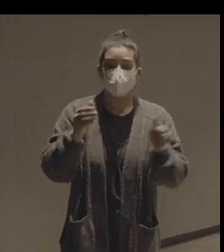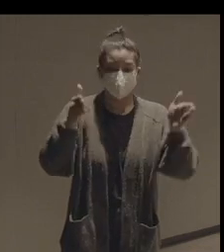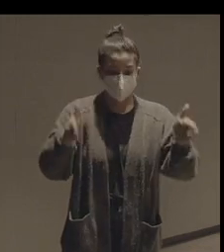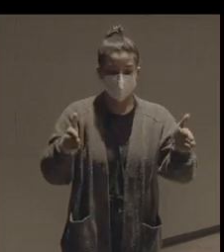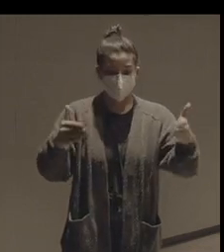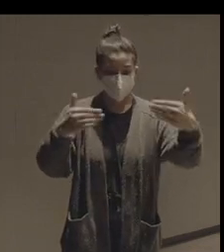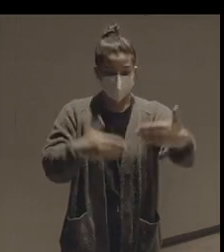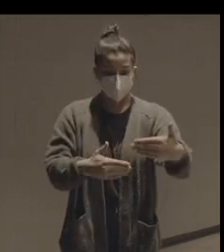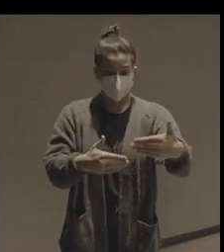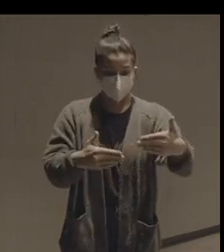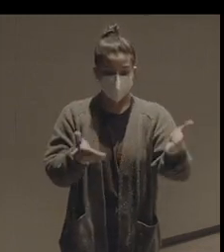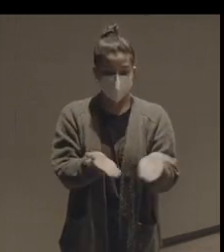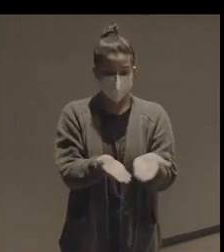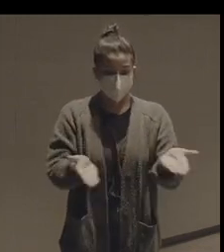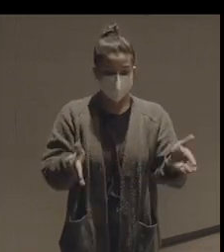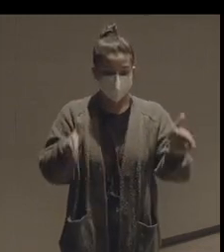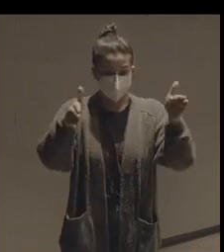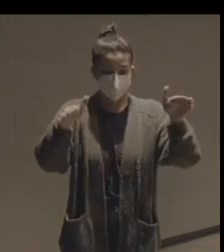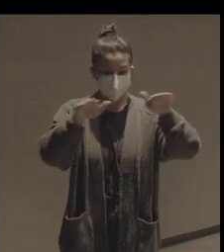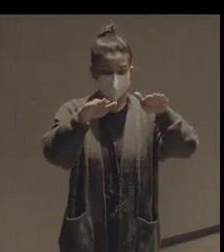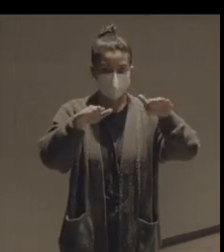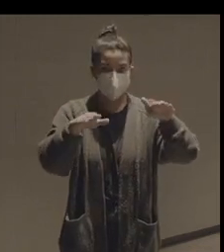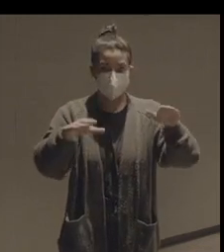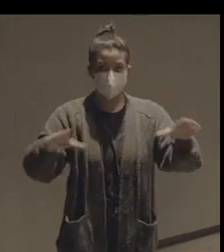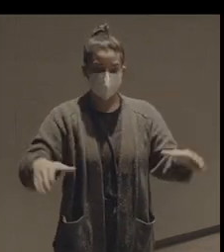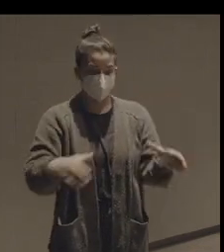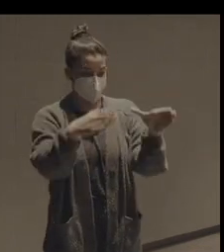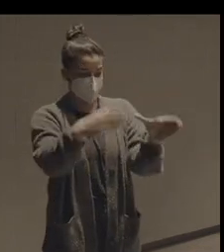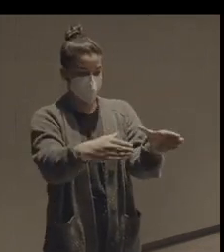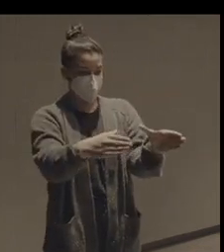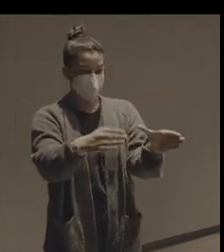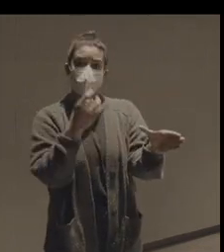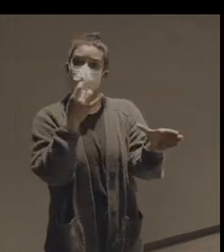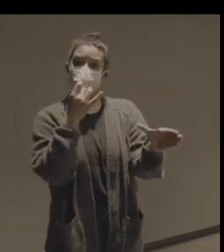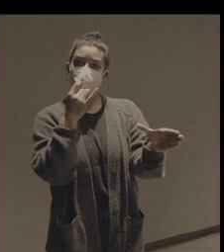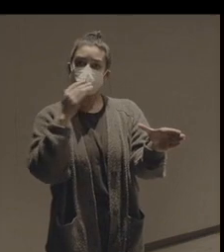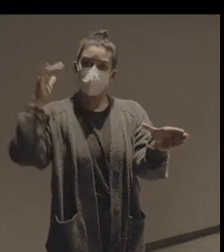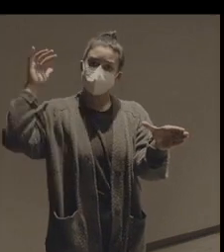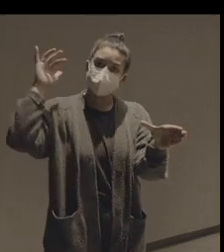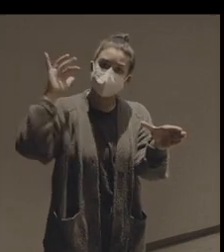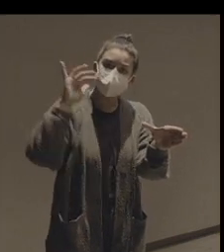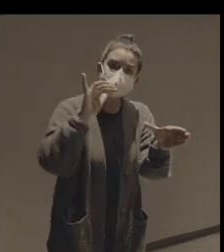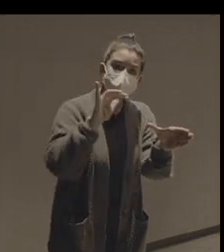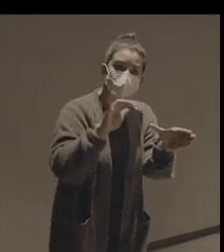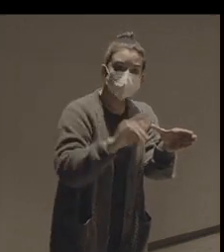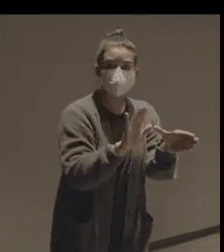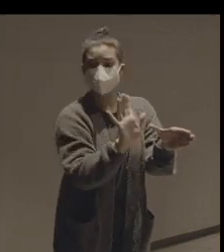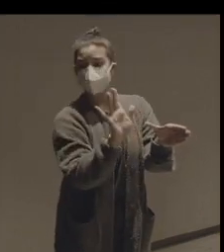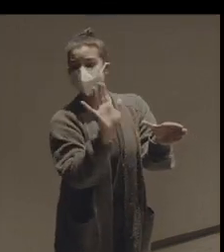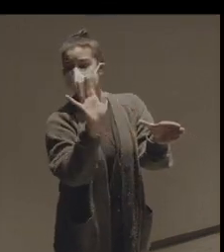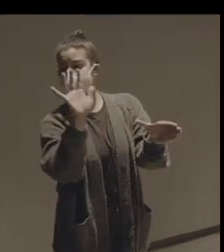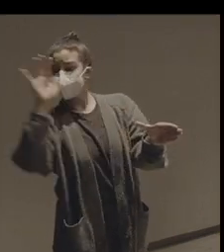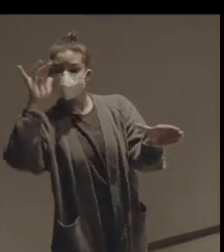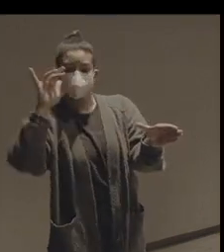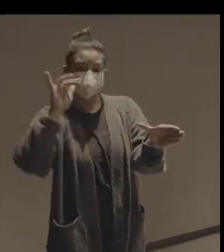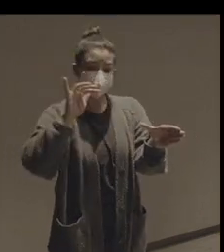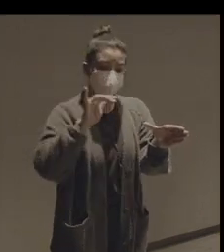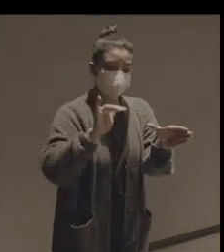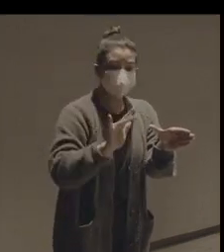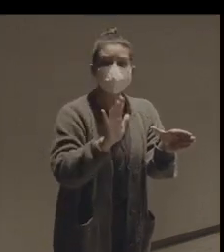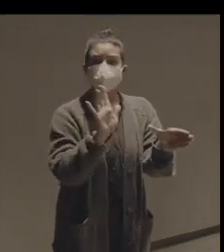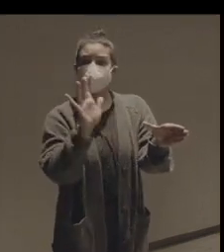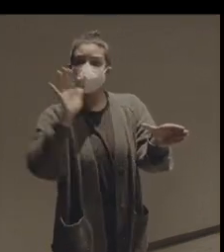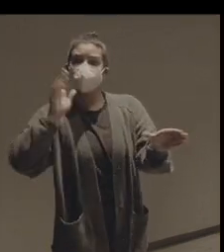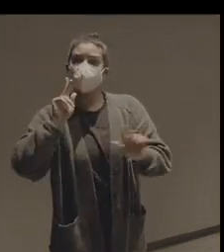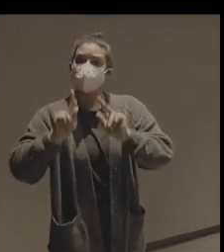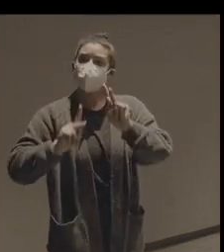You were looking through and looking in, and light was reflecting off of these, but you're still looking at, in a way that you don't look